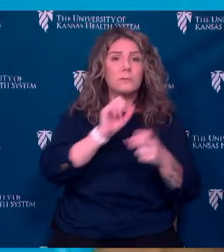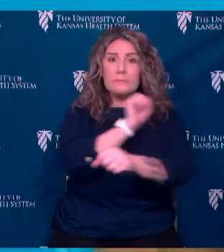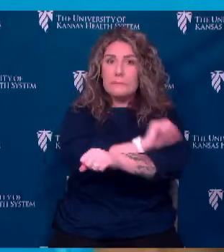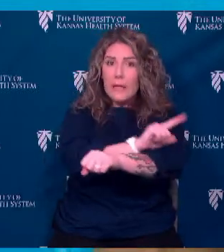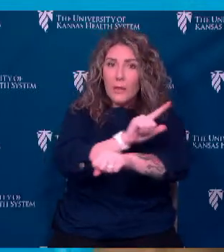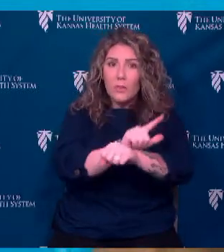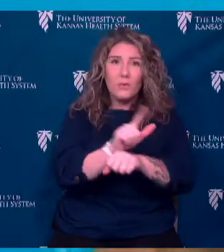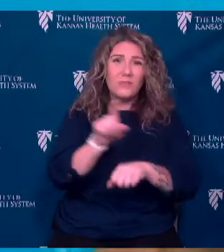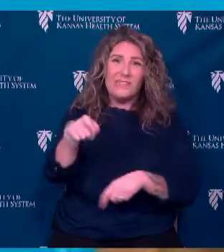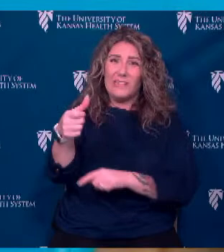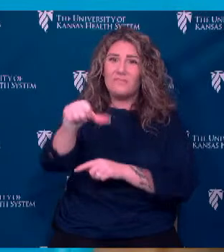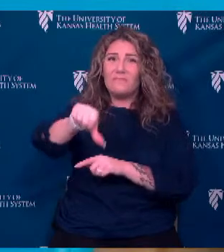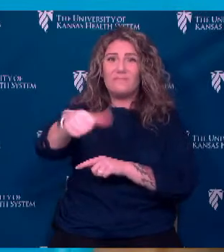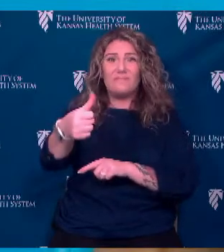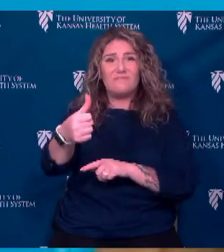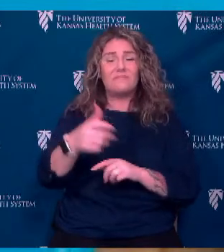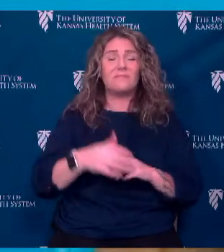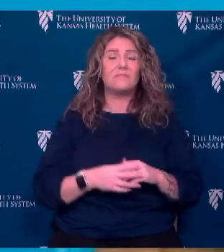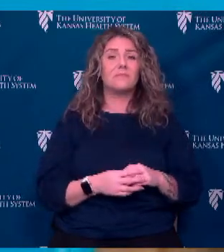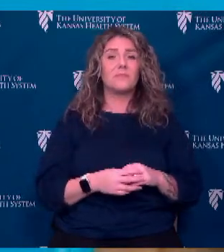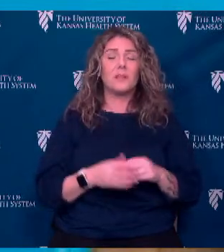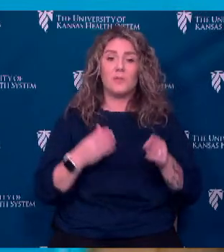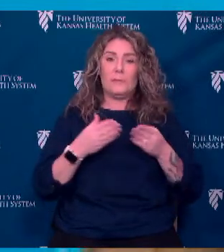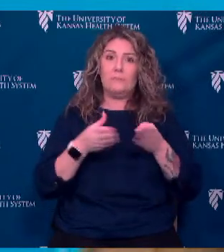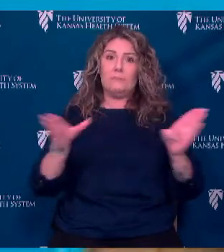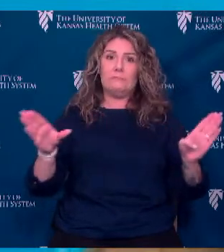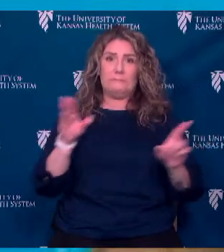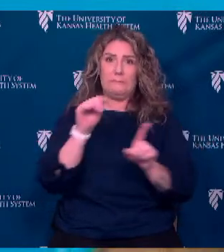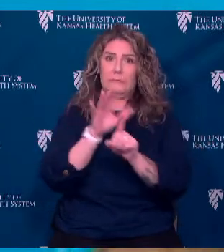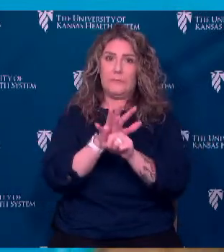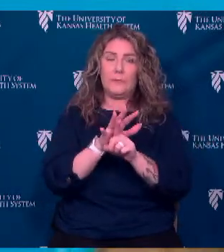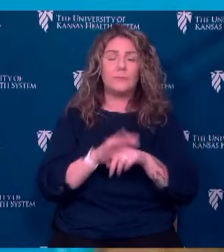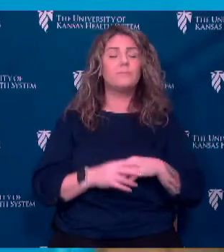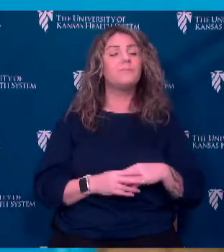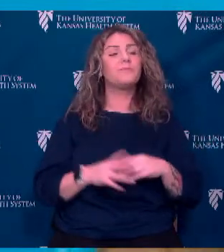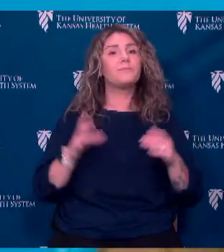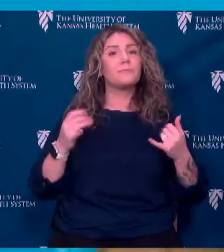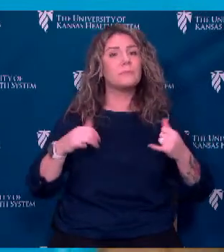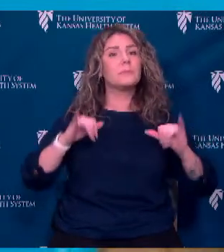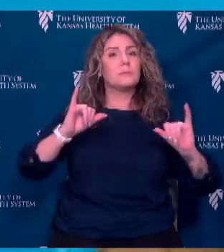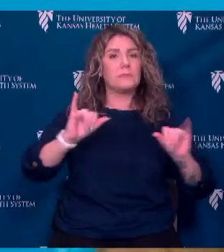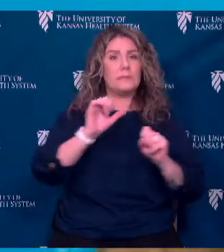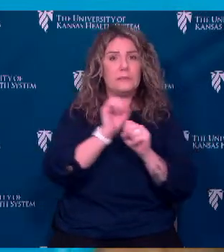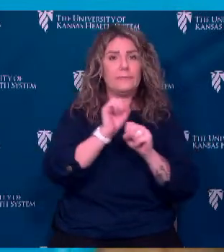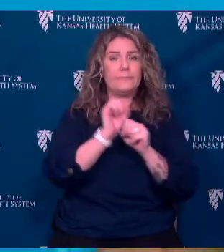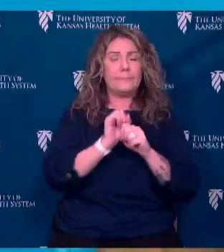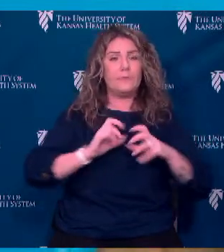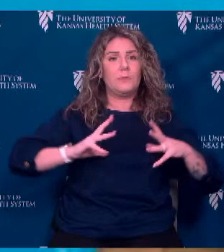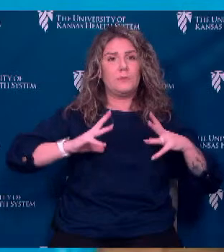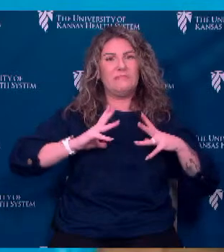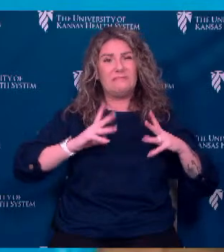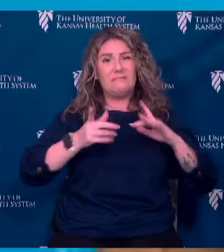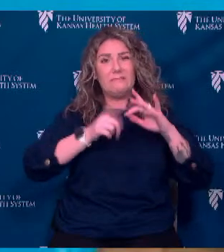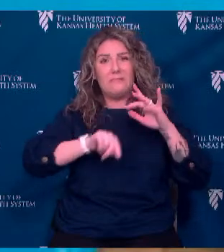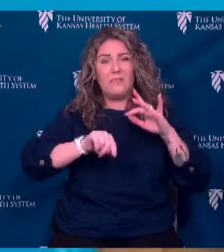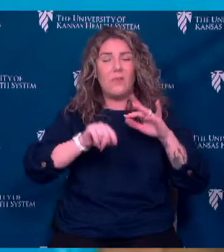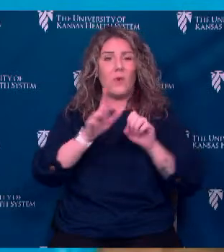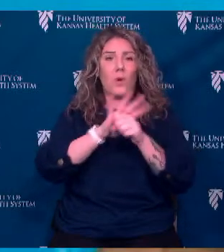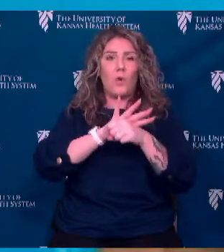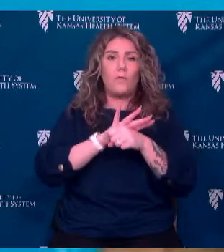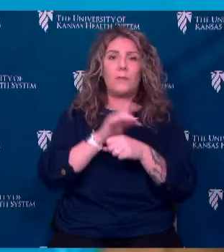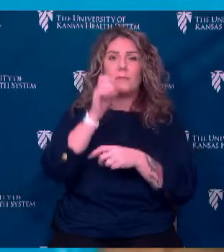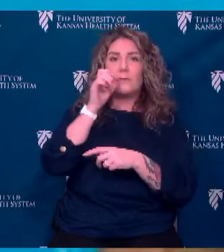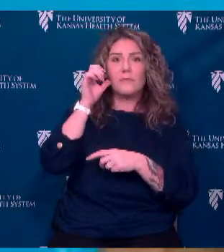So quite a broad effect. We're still having employees out with COVID. Yesterday, we had